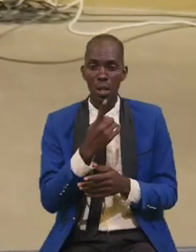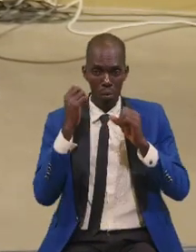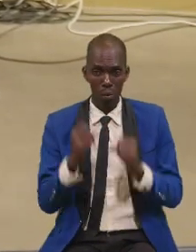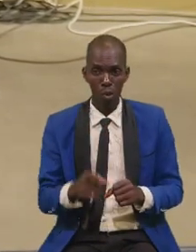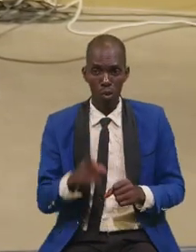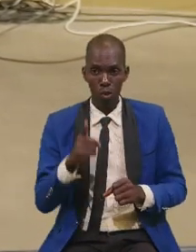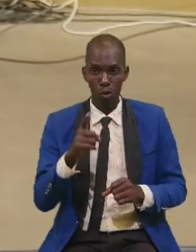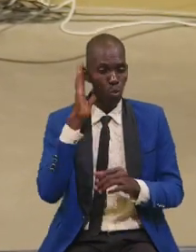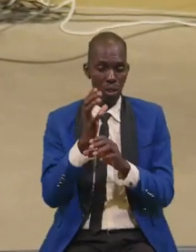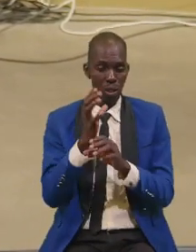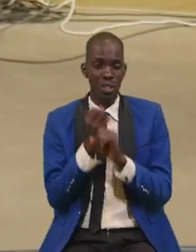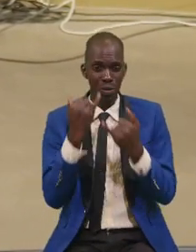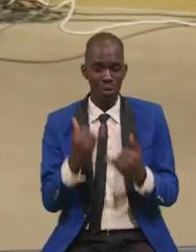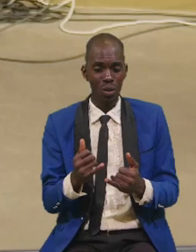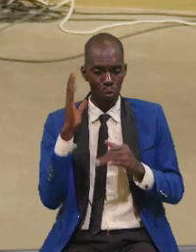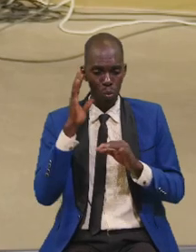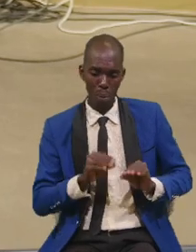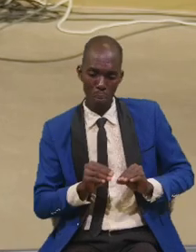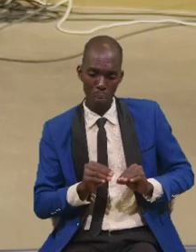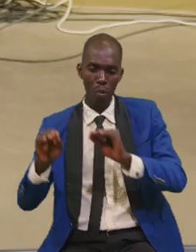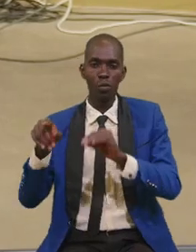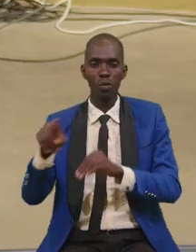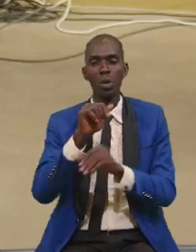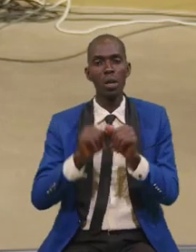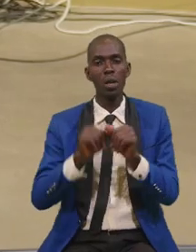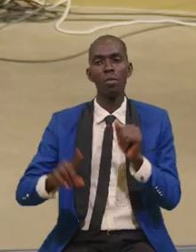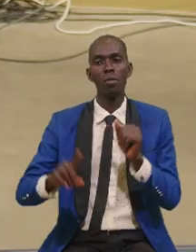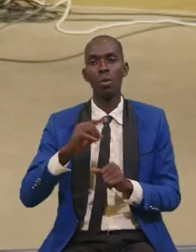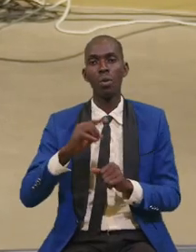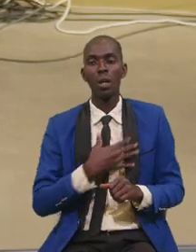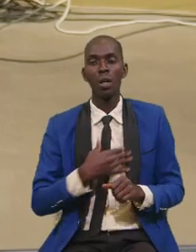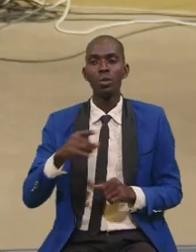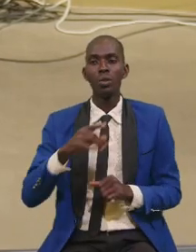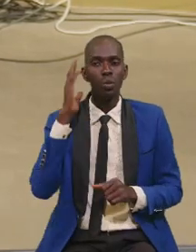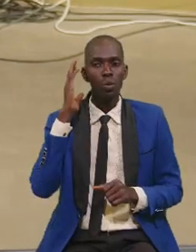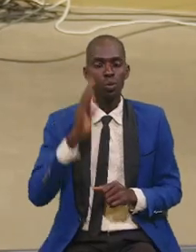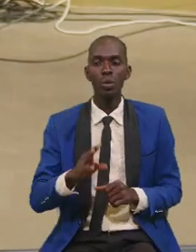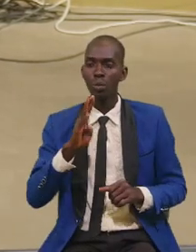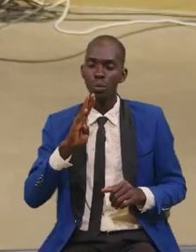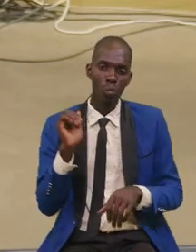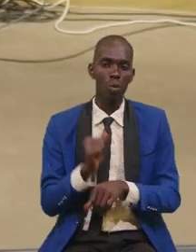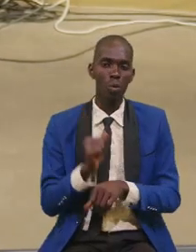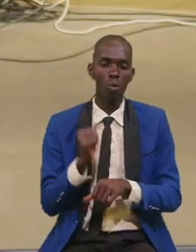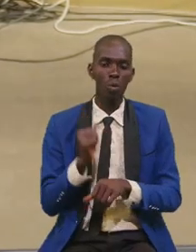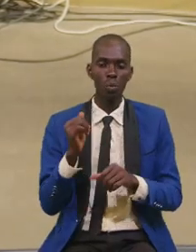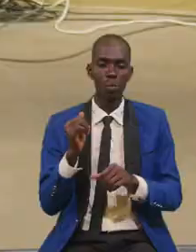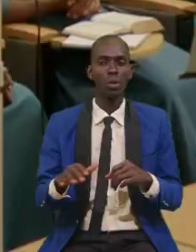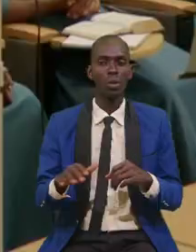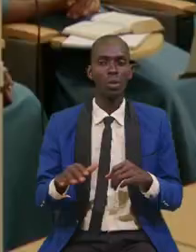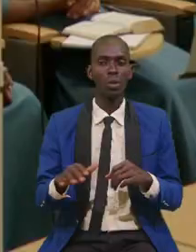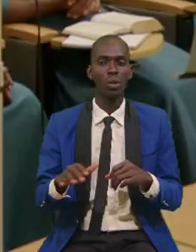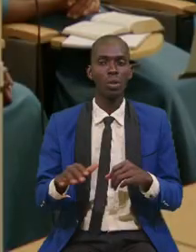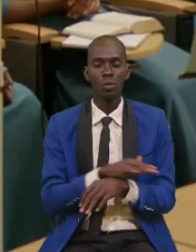you everywhere, and you will be effective, dynamic witnesses in Jesus'